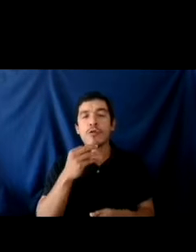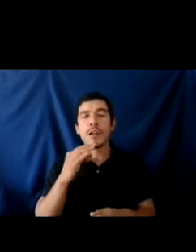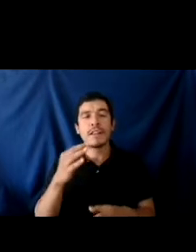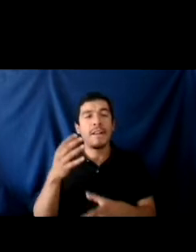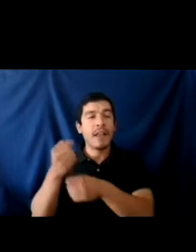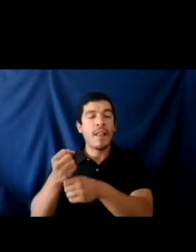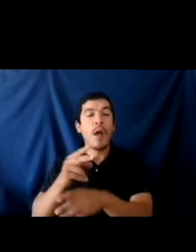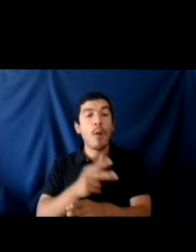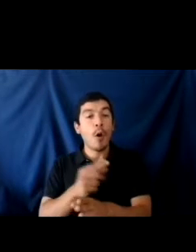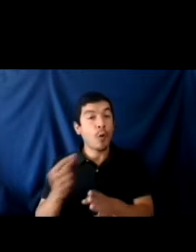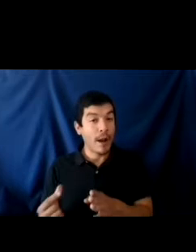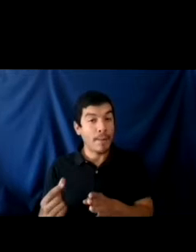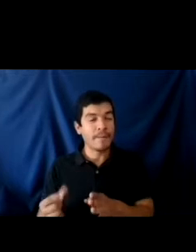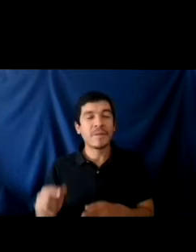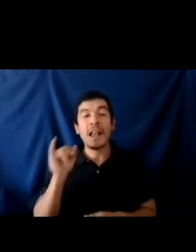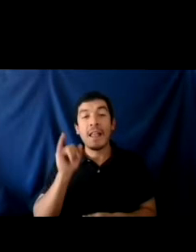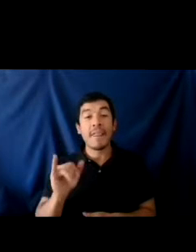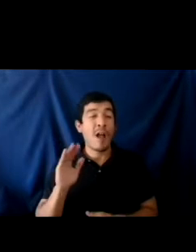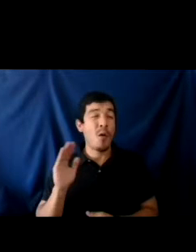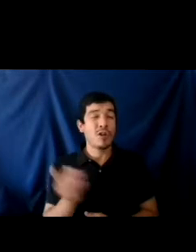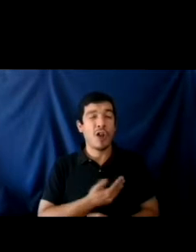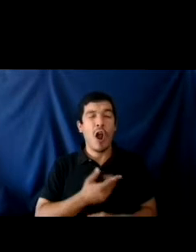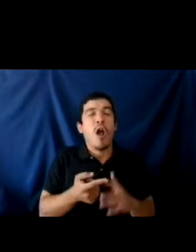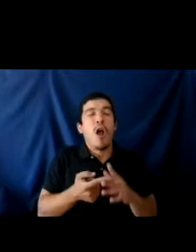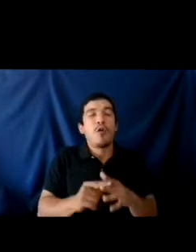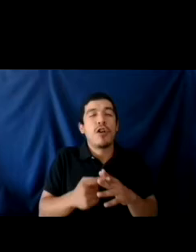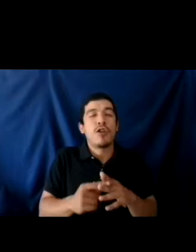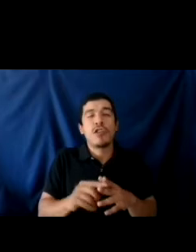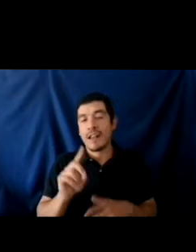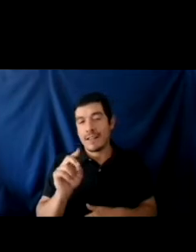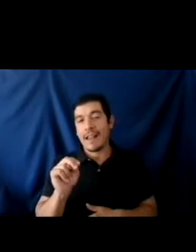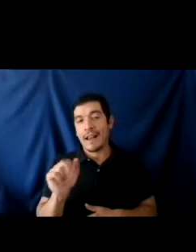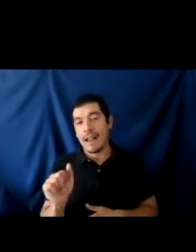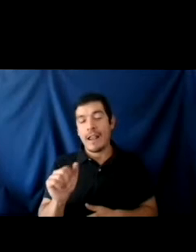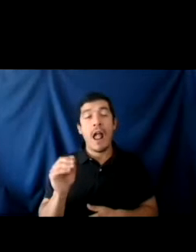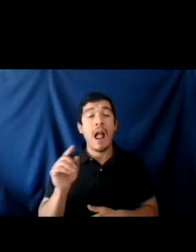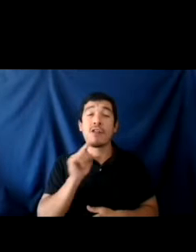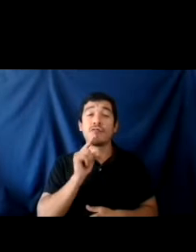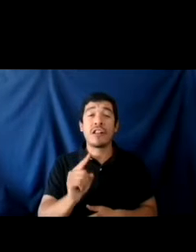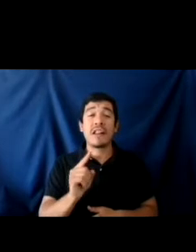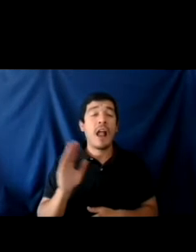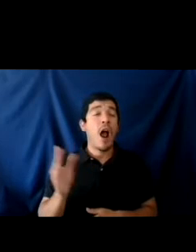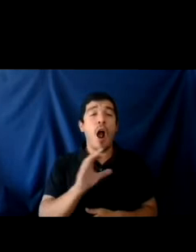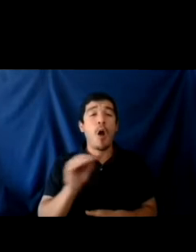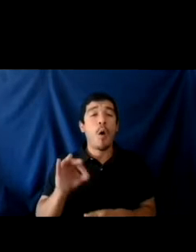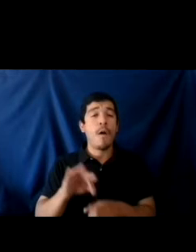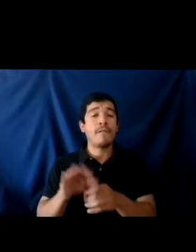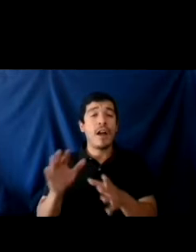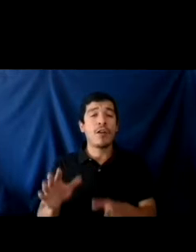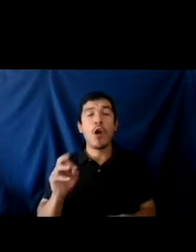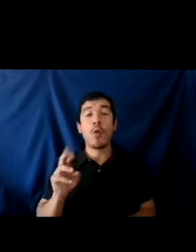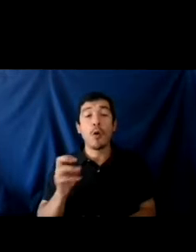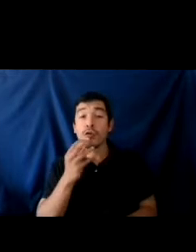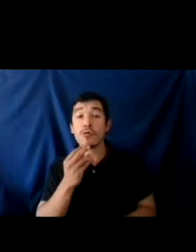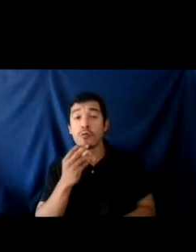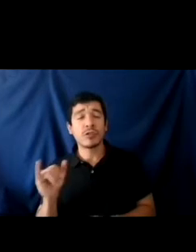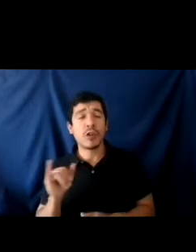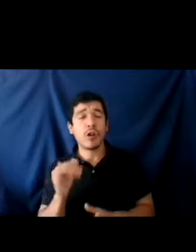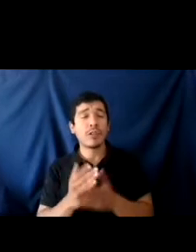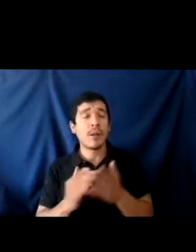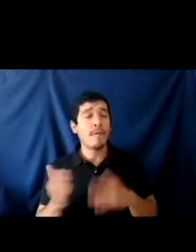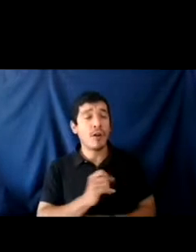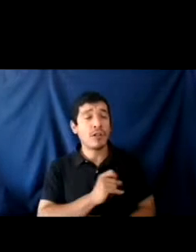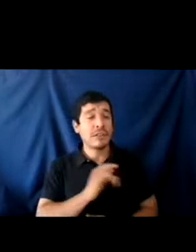programs. That was our original DNA. And in fact, our co-founders were Jewish, as were most of our